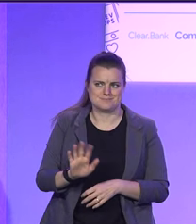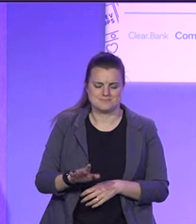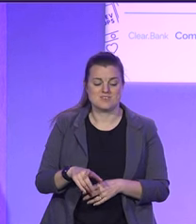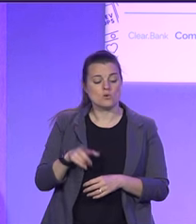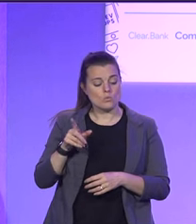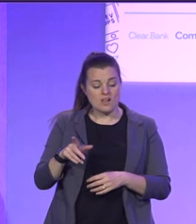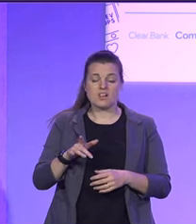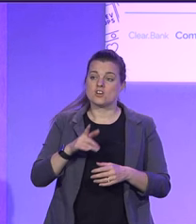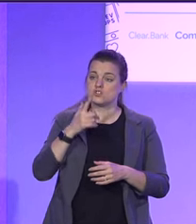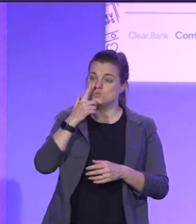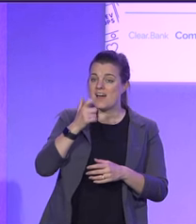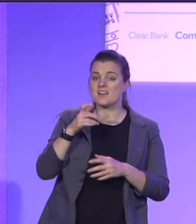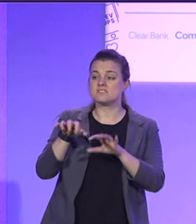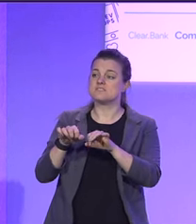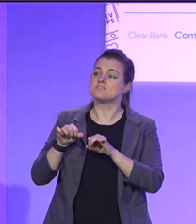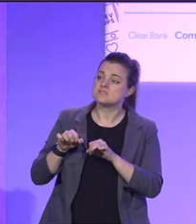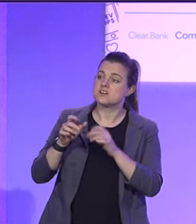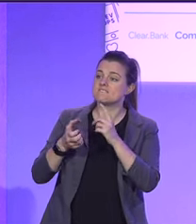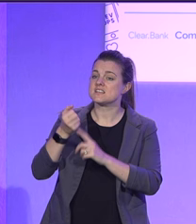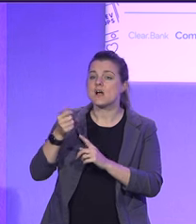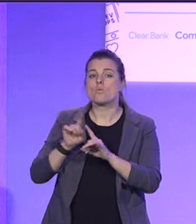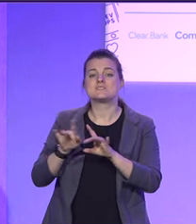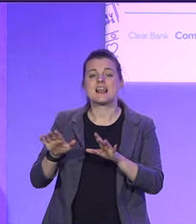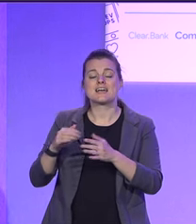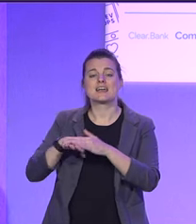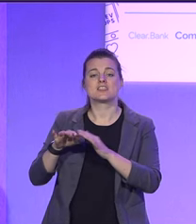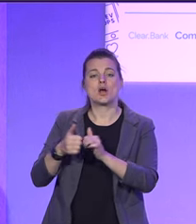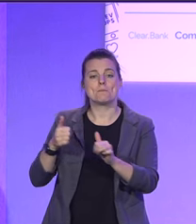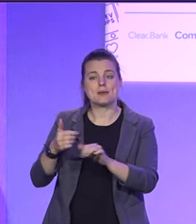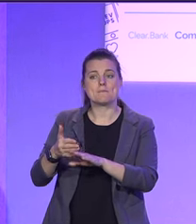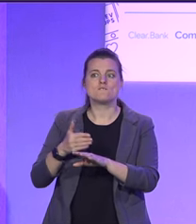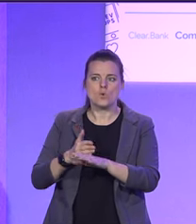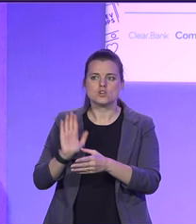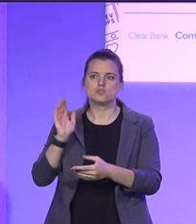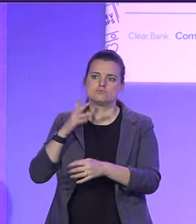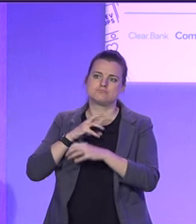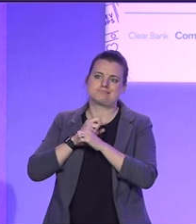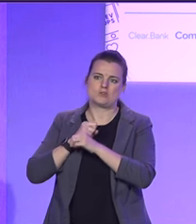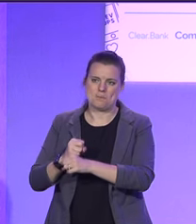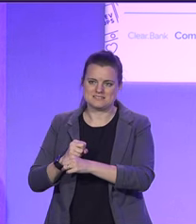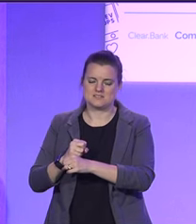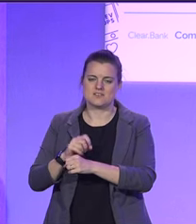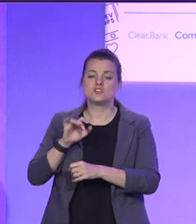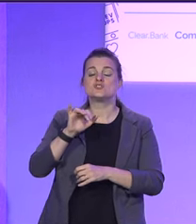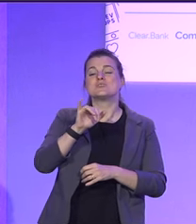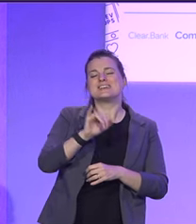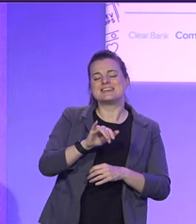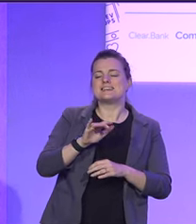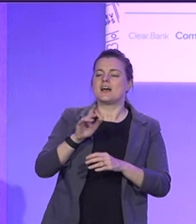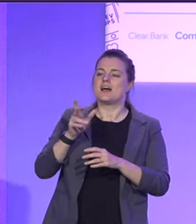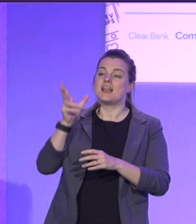company before you even go through the process. The one thing I would say is don't only listen to their body language, but listen to the words that they're